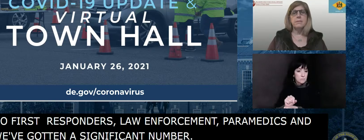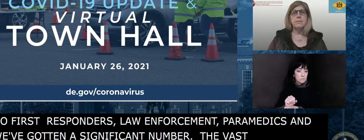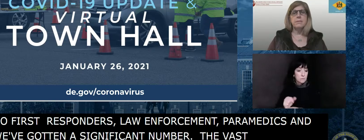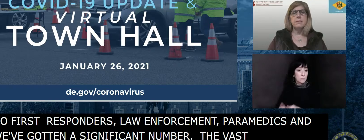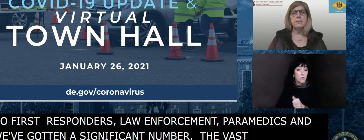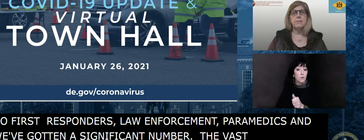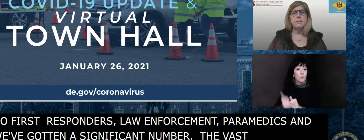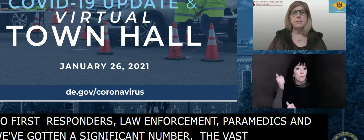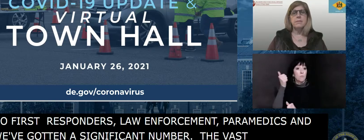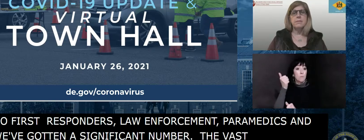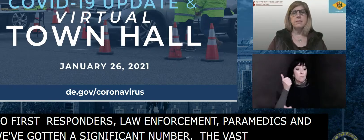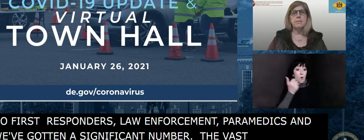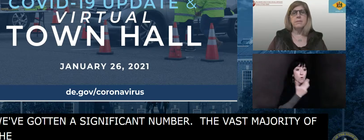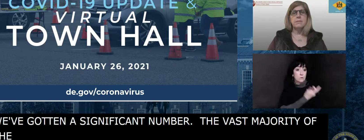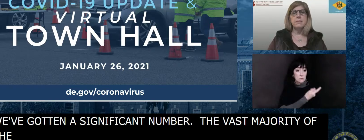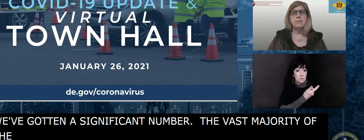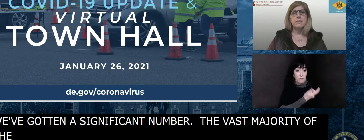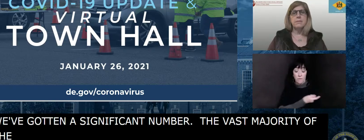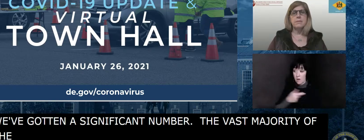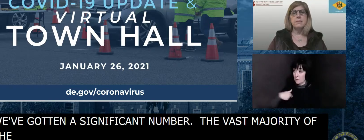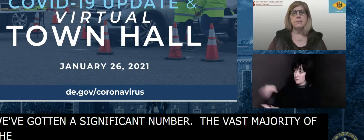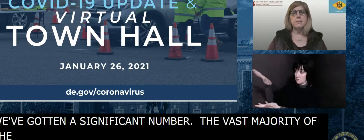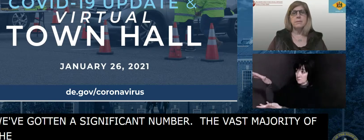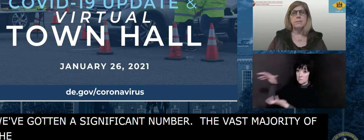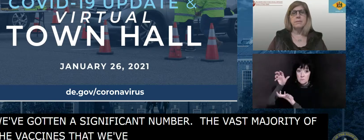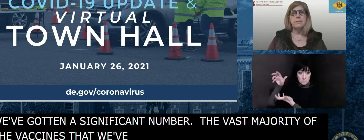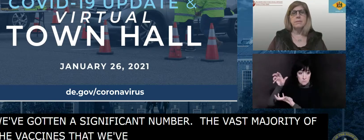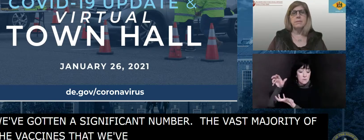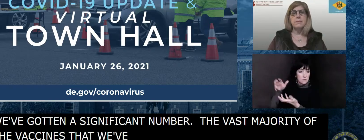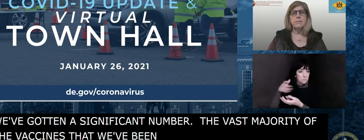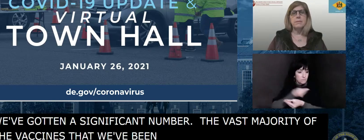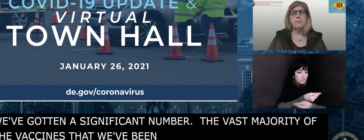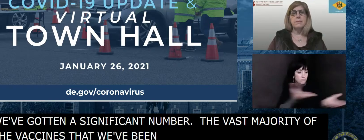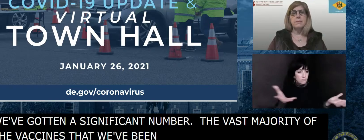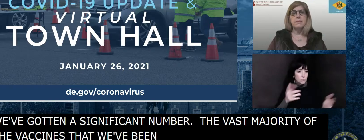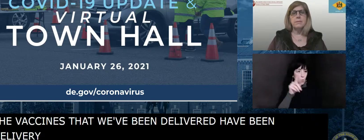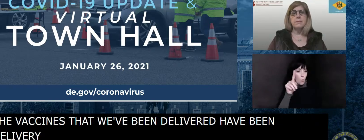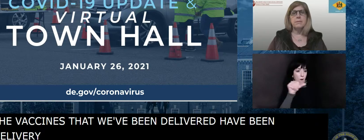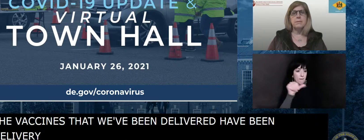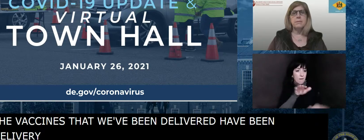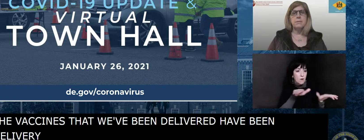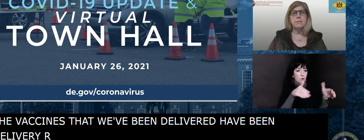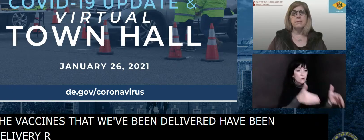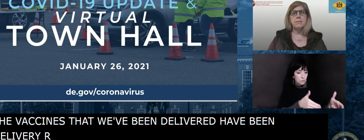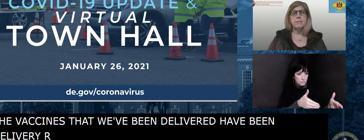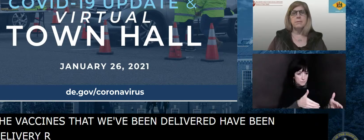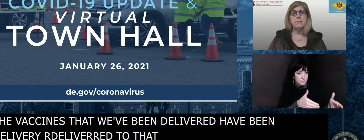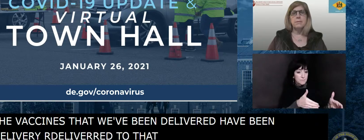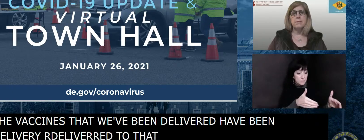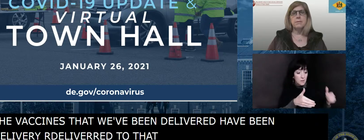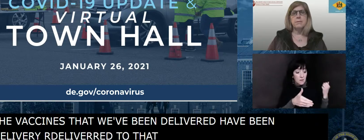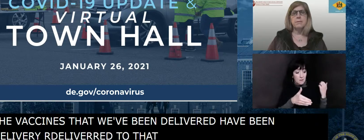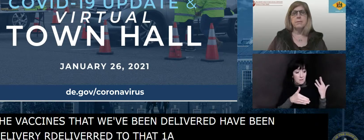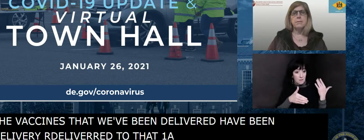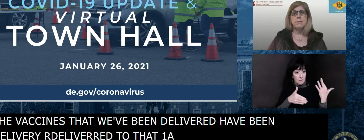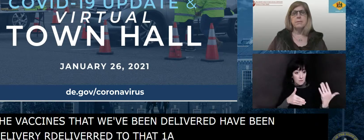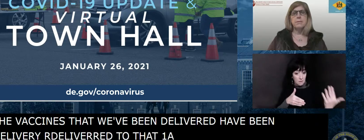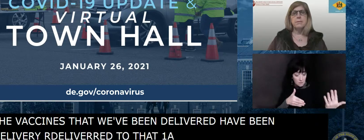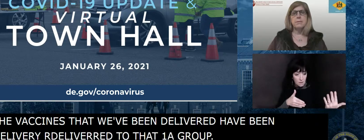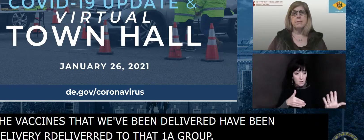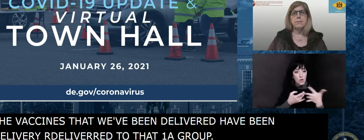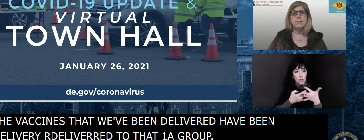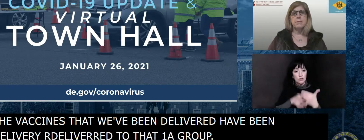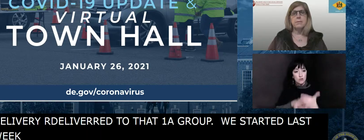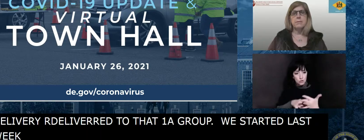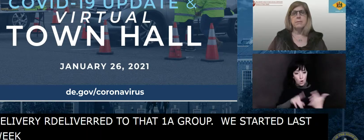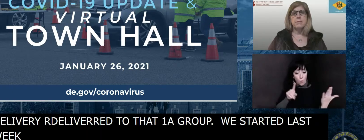vaccines that we've been delivered have been delivered to that 1A group. We started last week vaccinating seniors